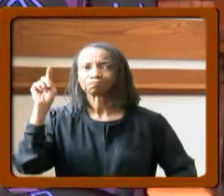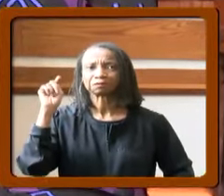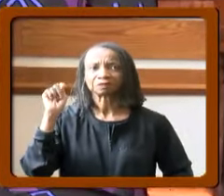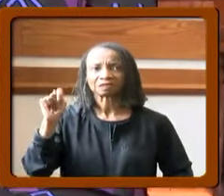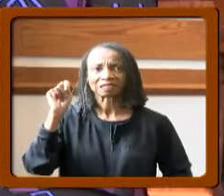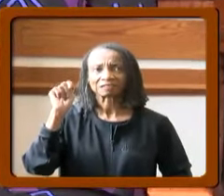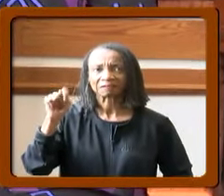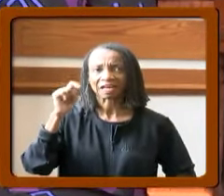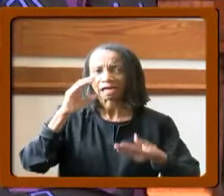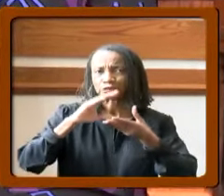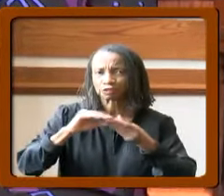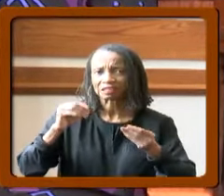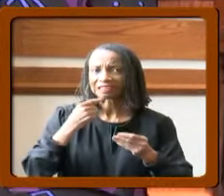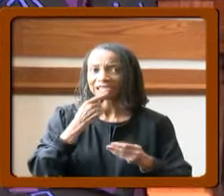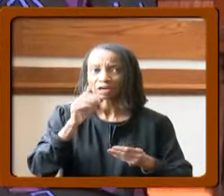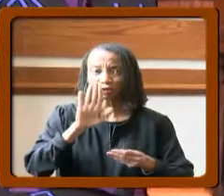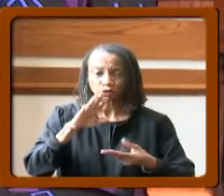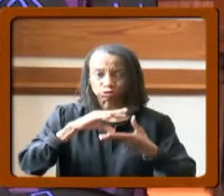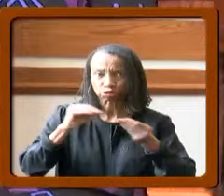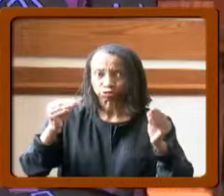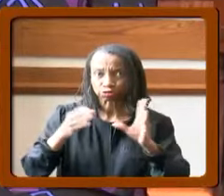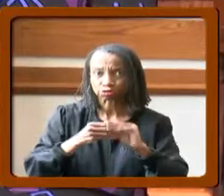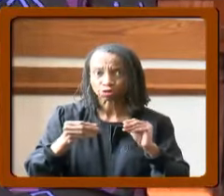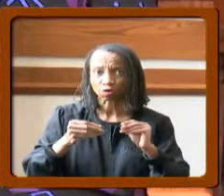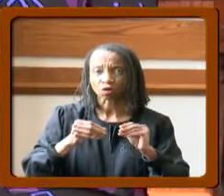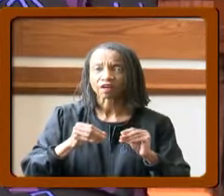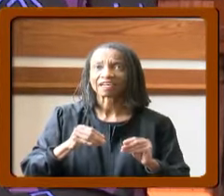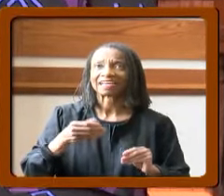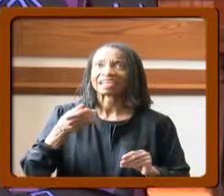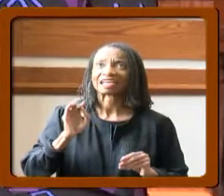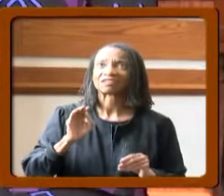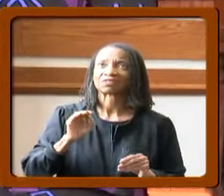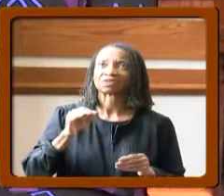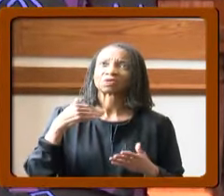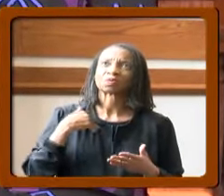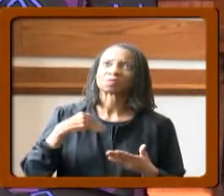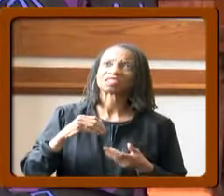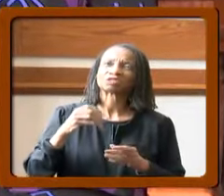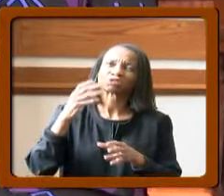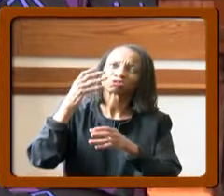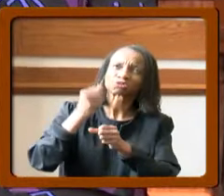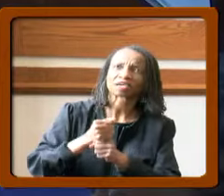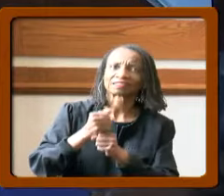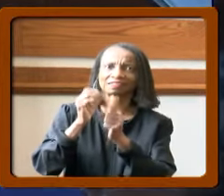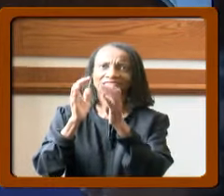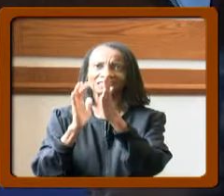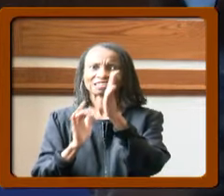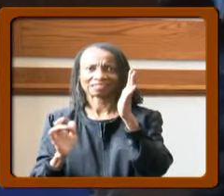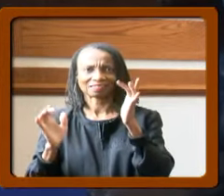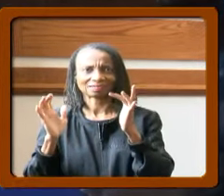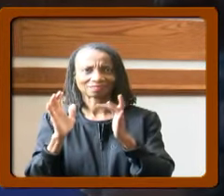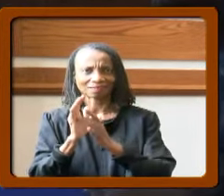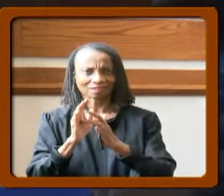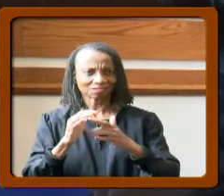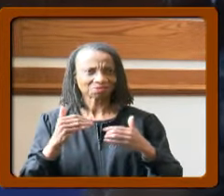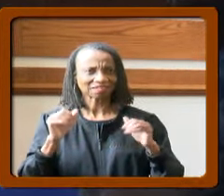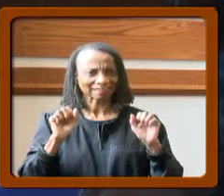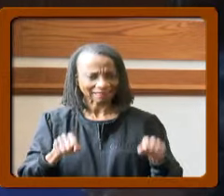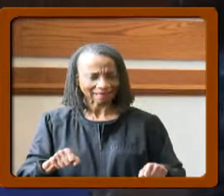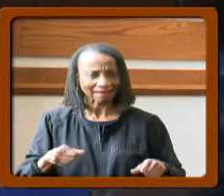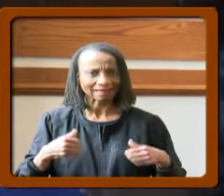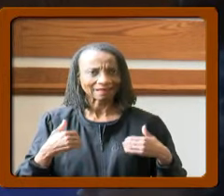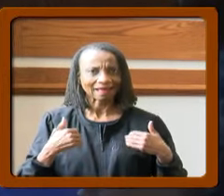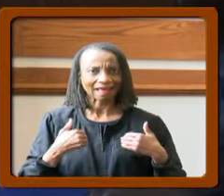know that if you place your hand in the hand of God, if you would trust in Jesus, you can have life